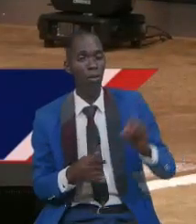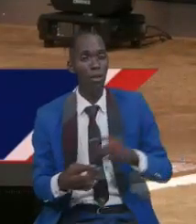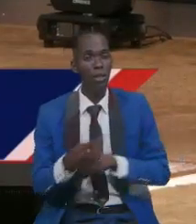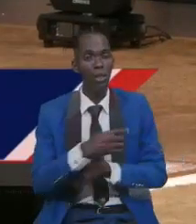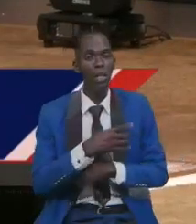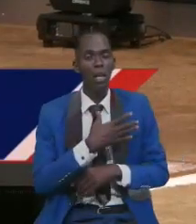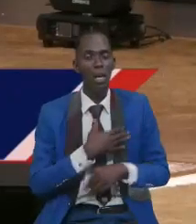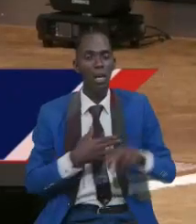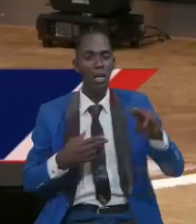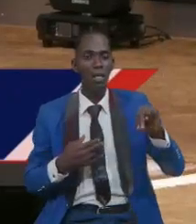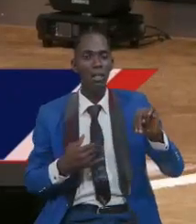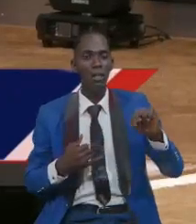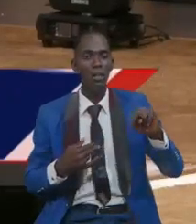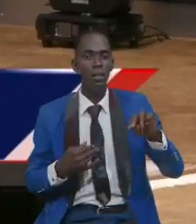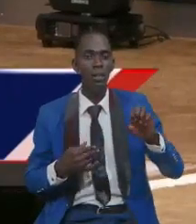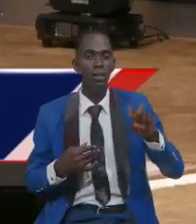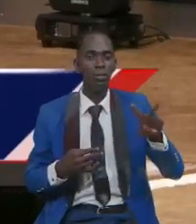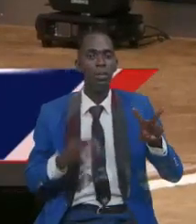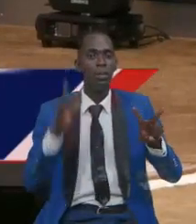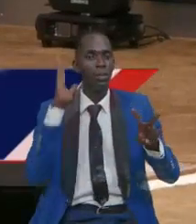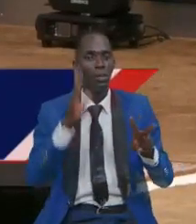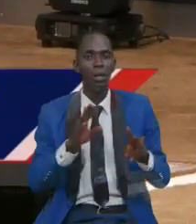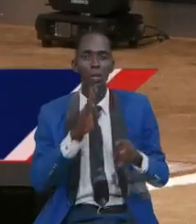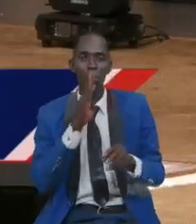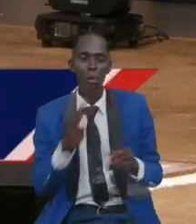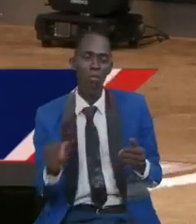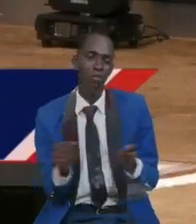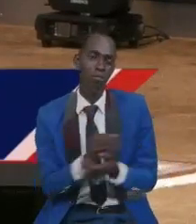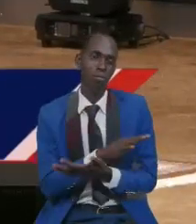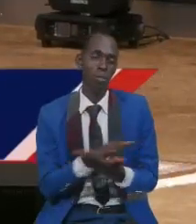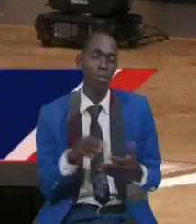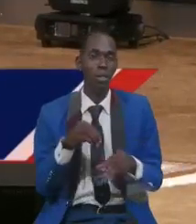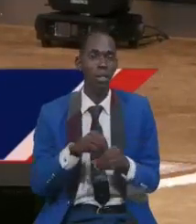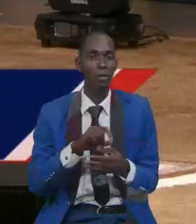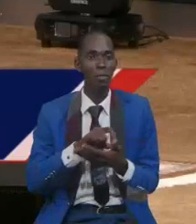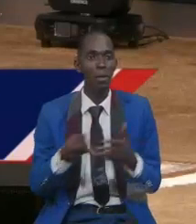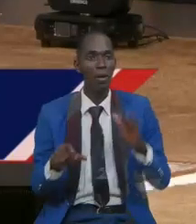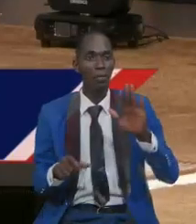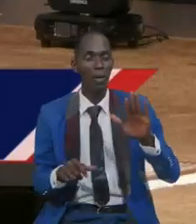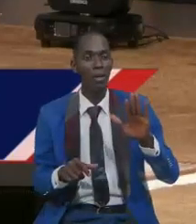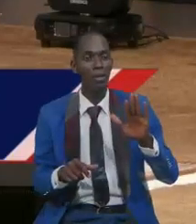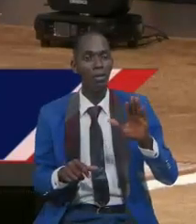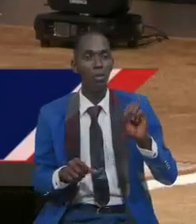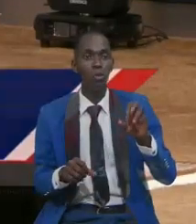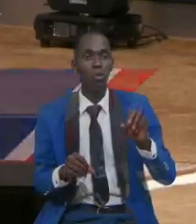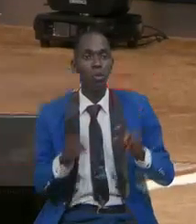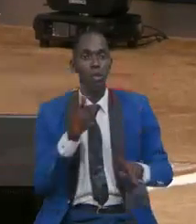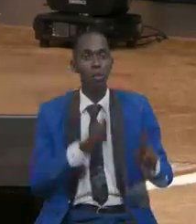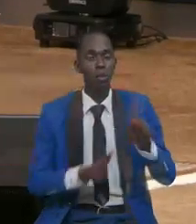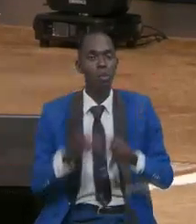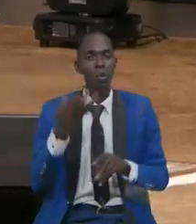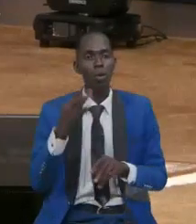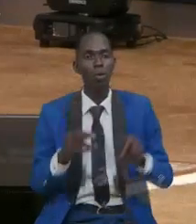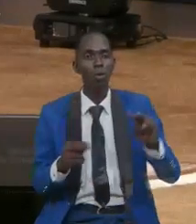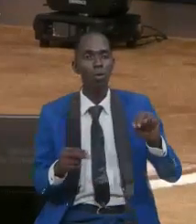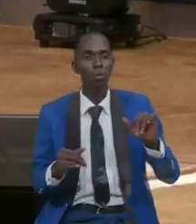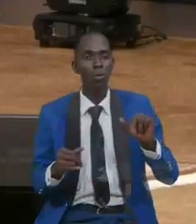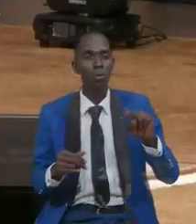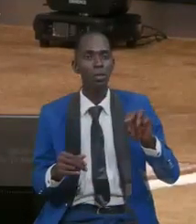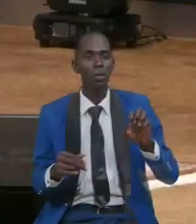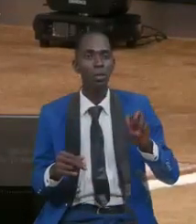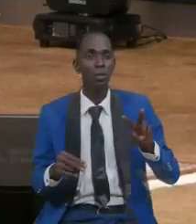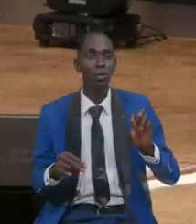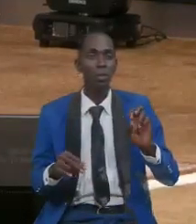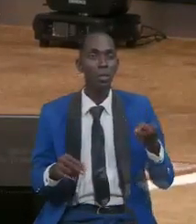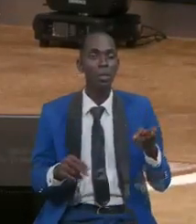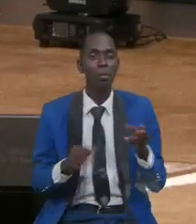be overthrown. Look at verse 5. In verse 5, so the people of Nineveh believed God.